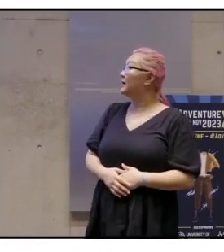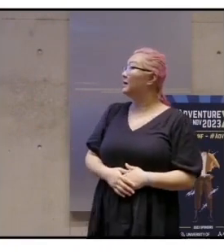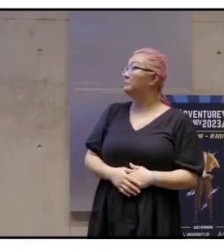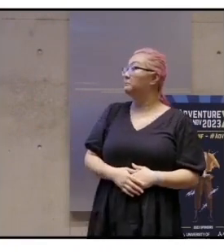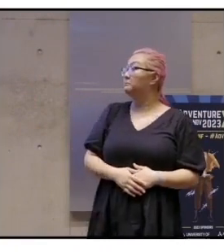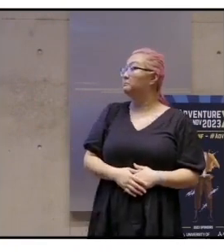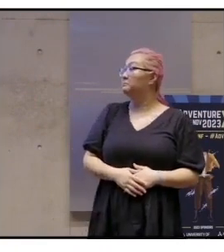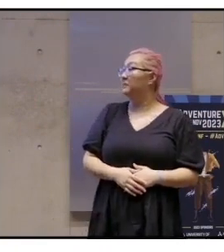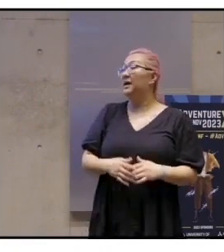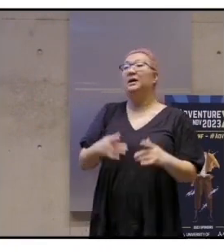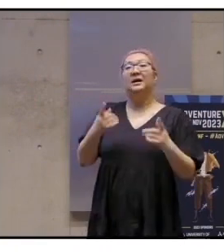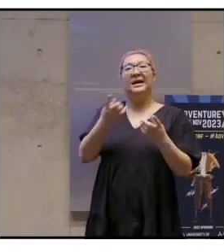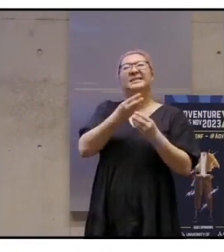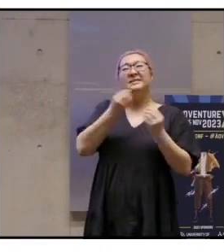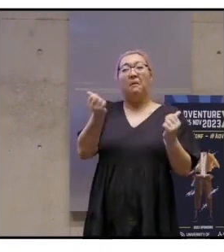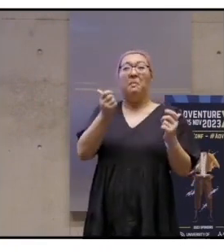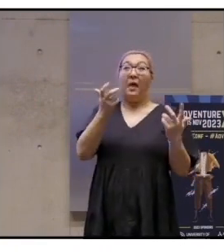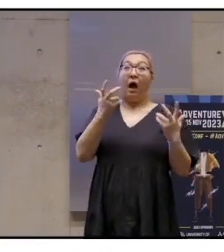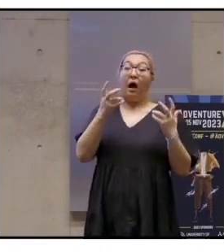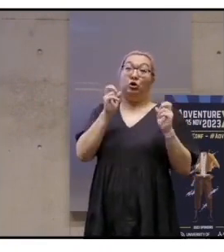projected lines are not free.